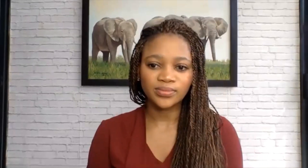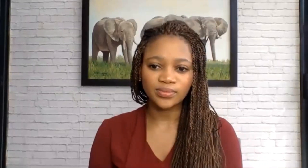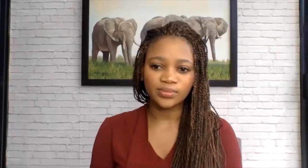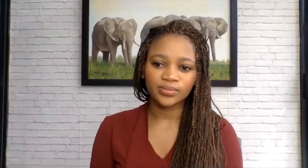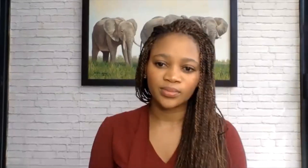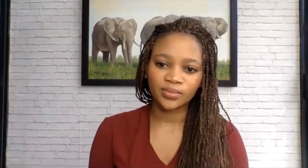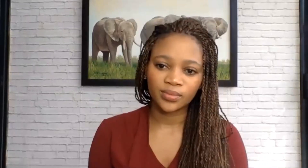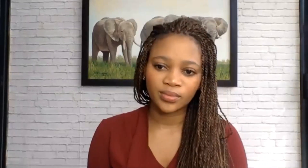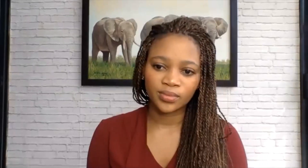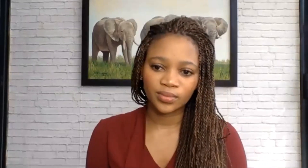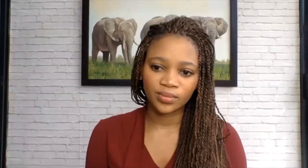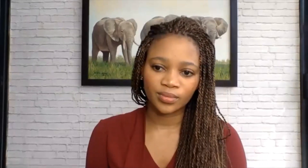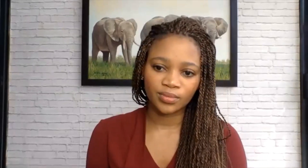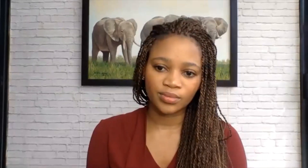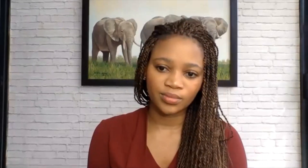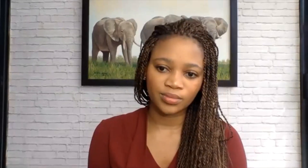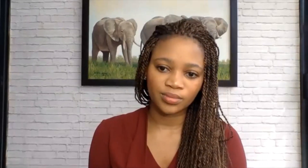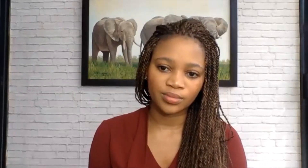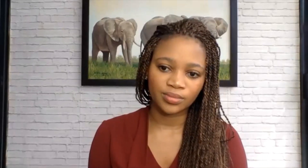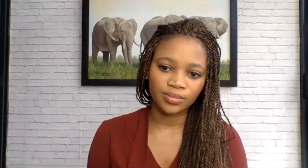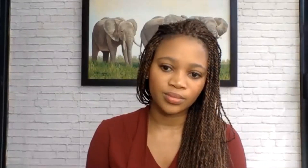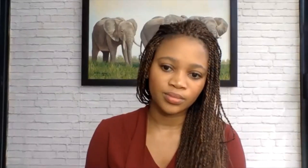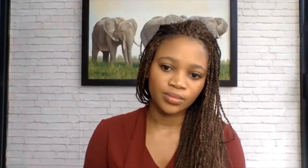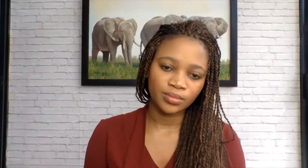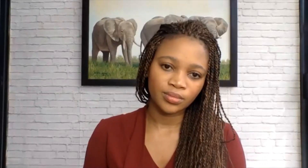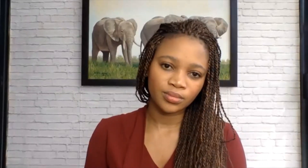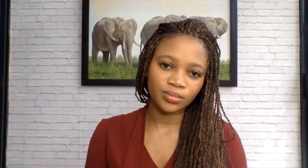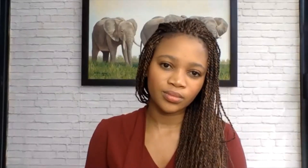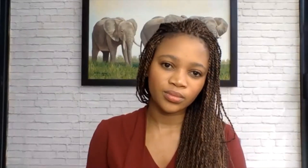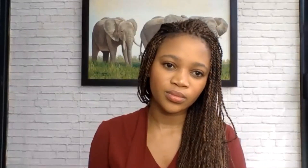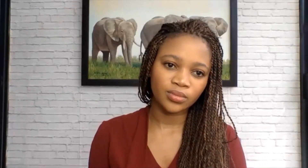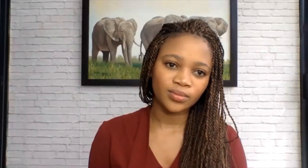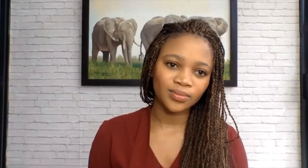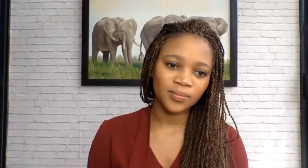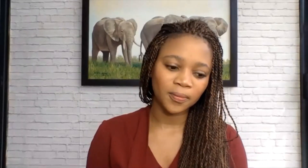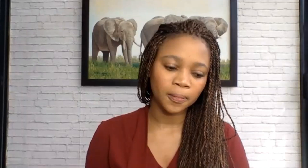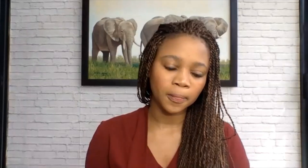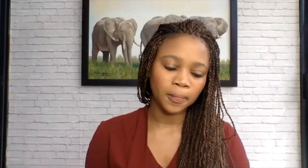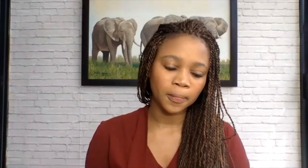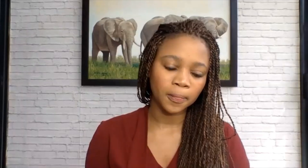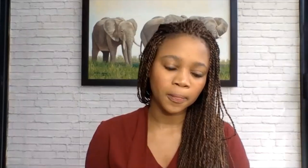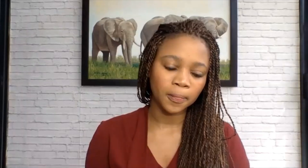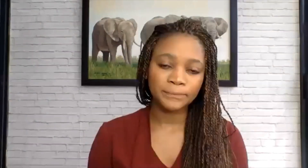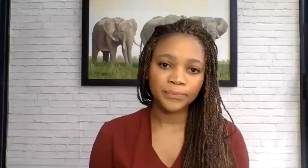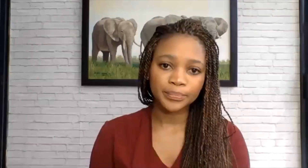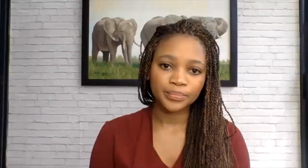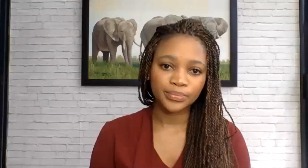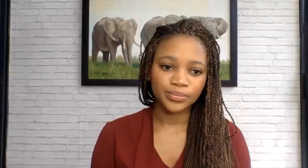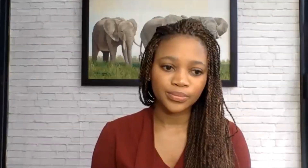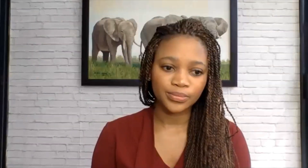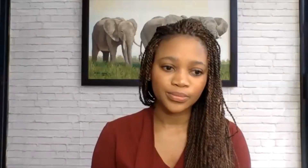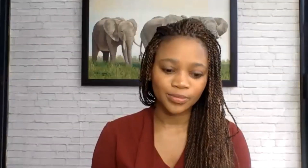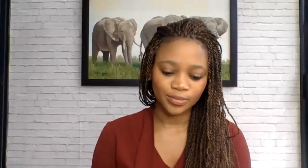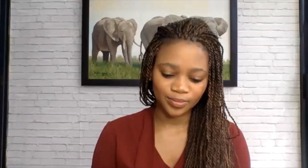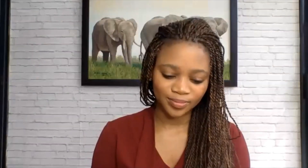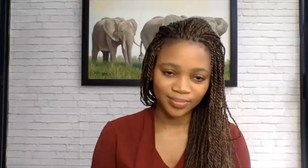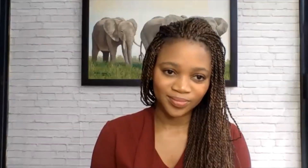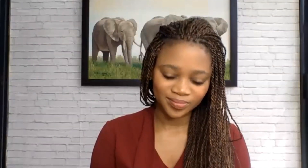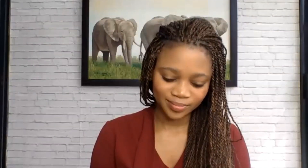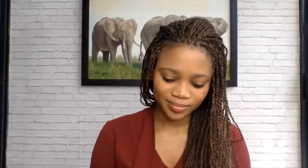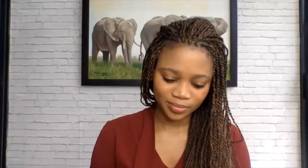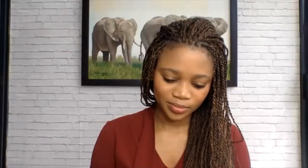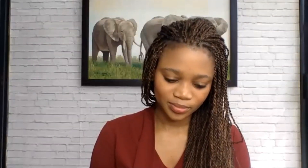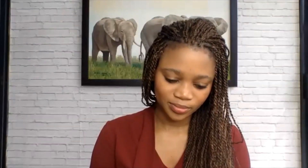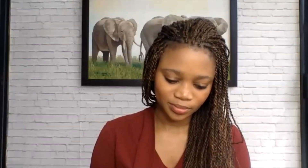questions that have come from the audience, and these are going to all the panelists. I think You can be intervening